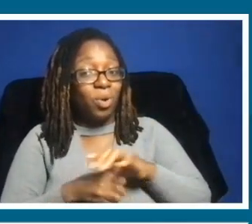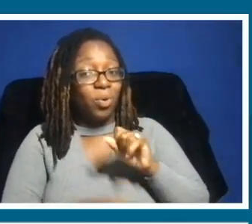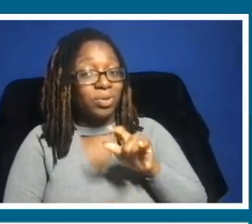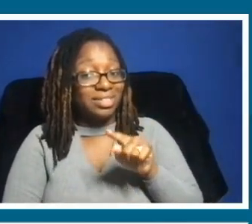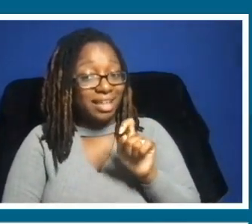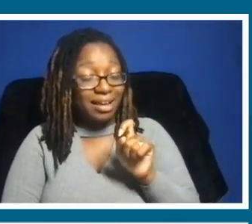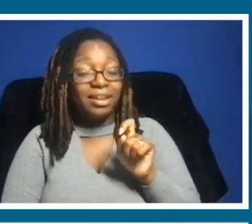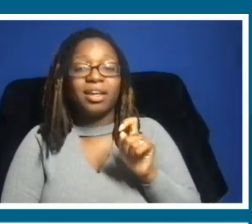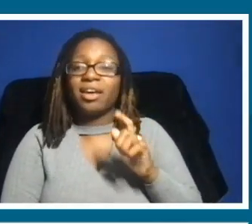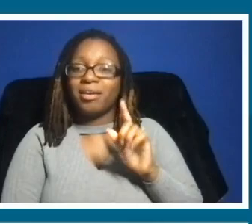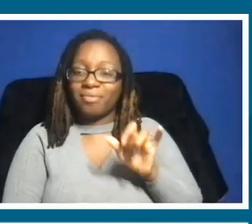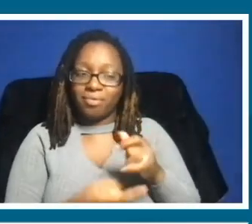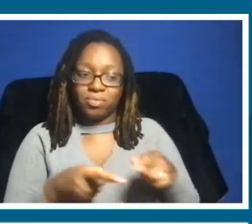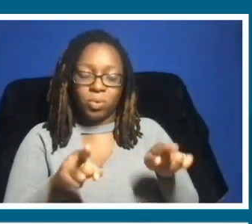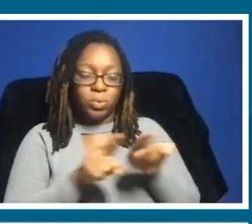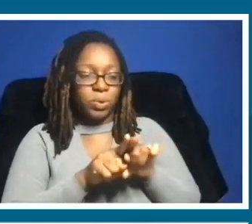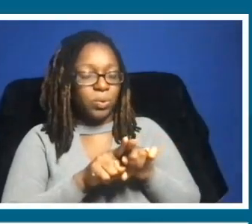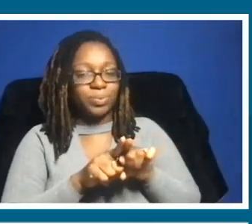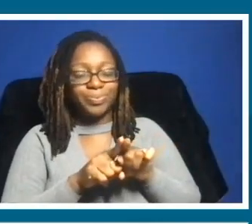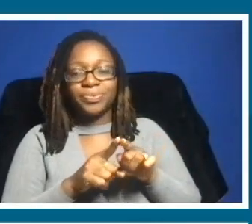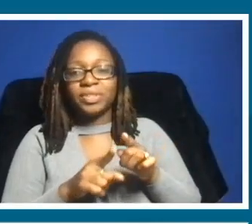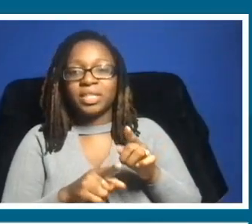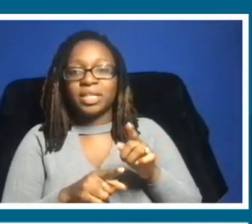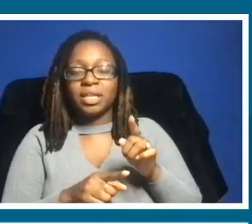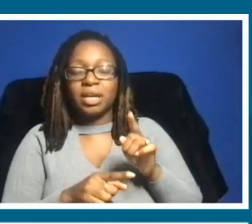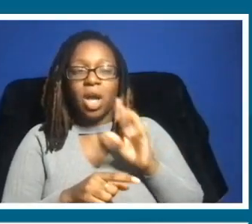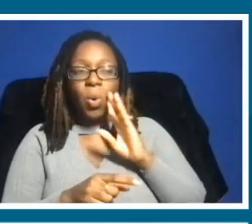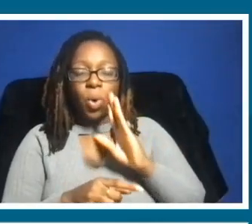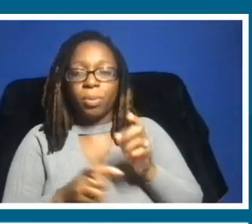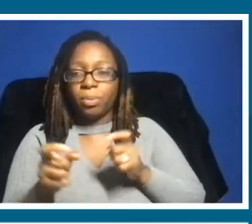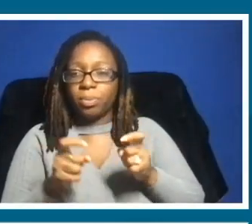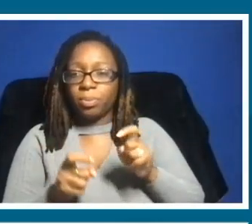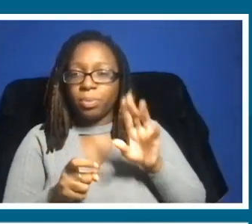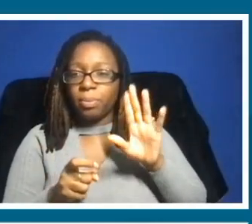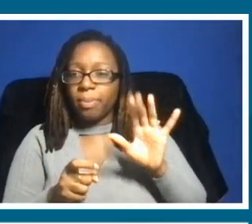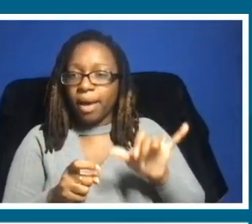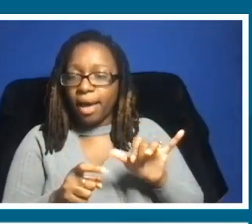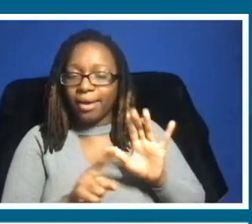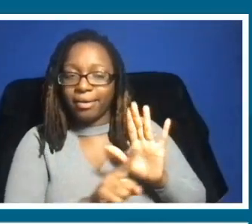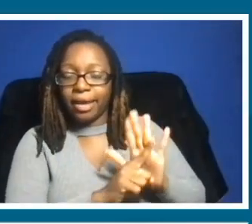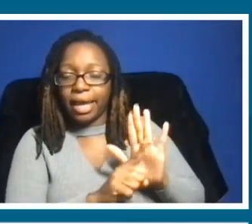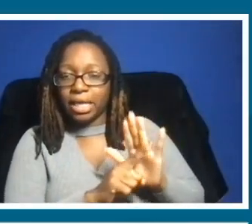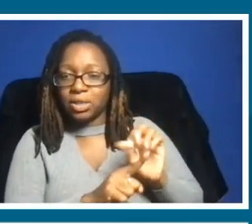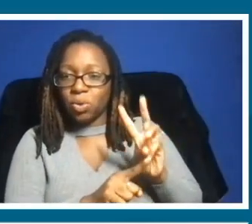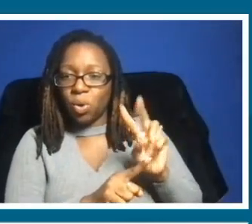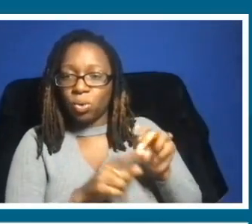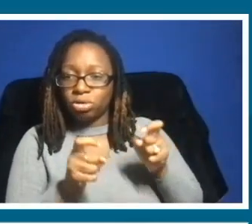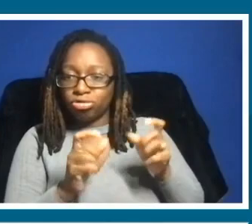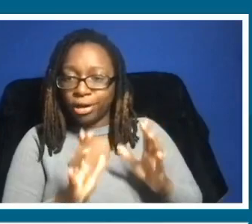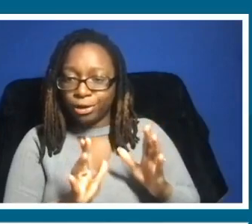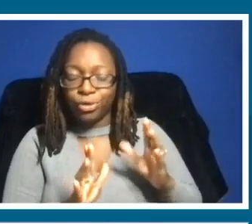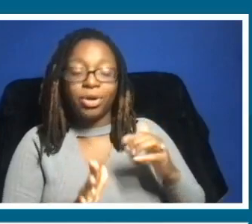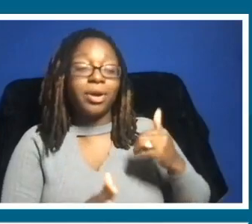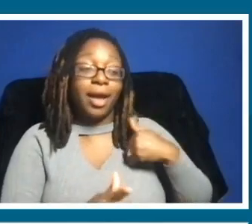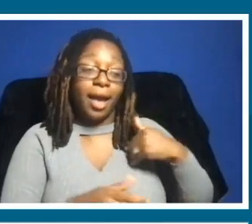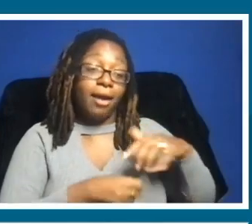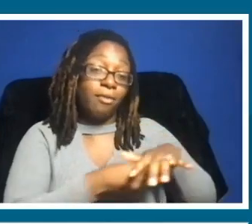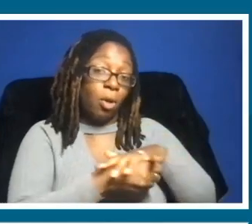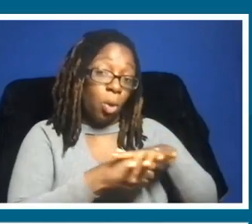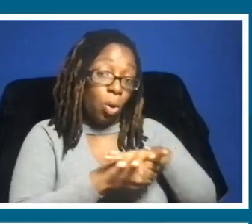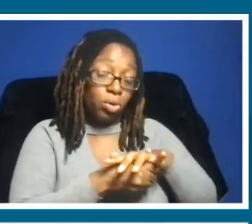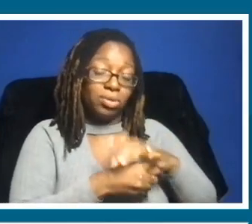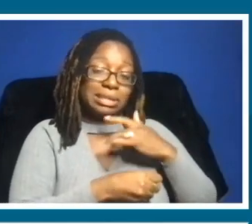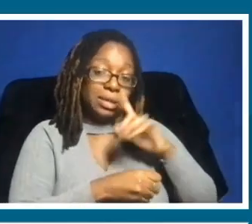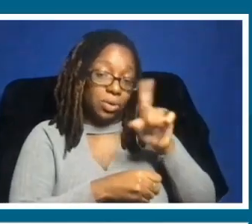is also administered by its own director. So we have a local site that serves local